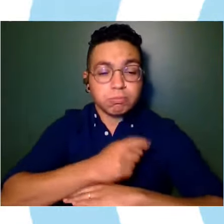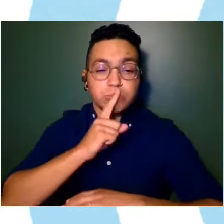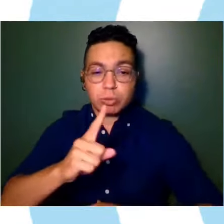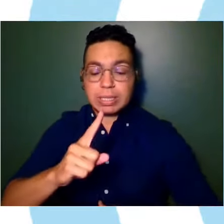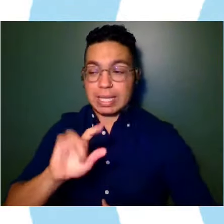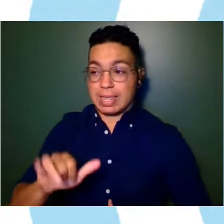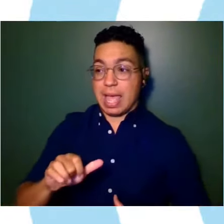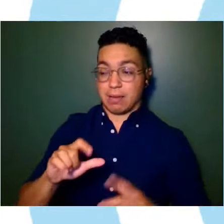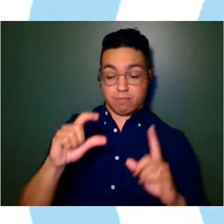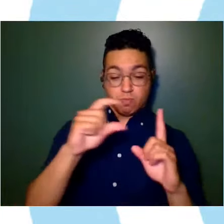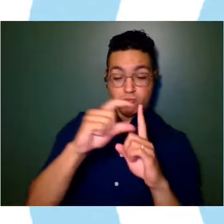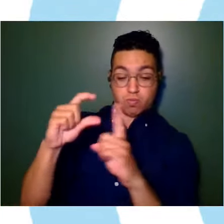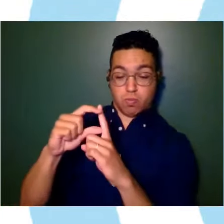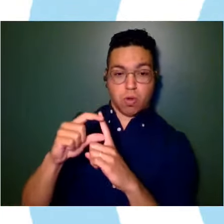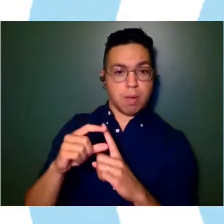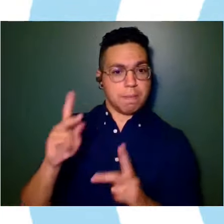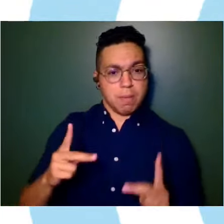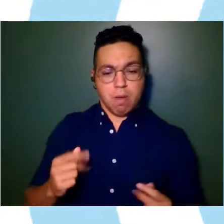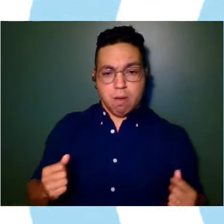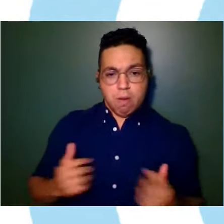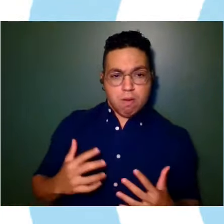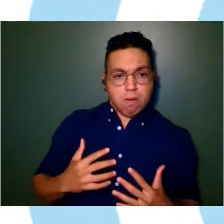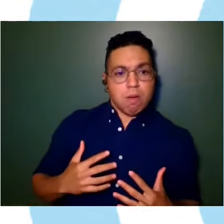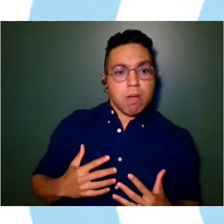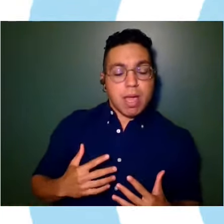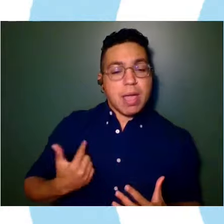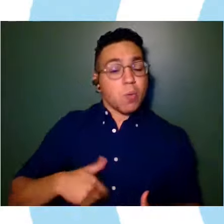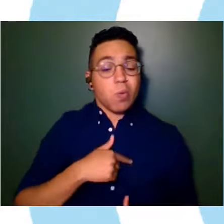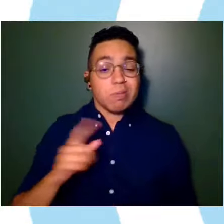term, and it's one that we even discuss